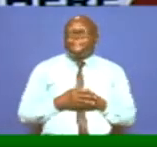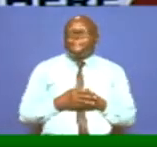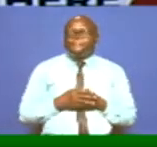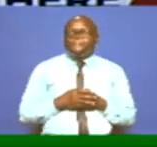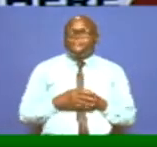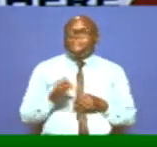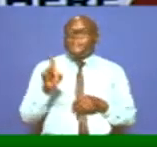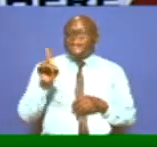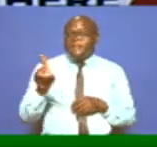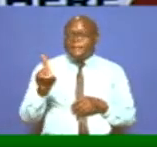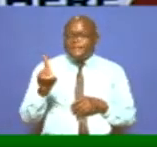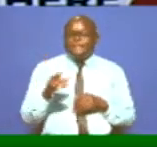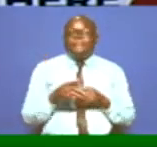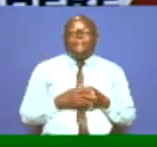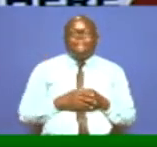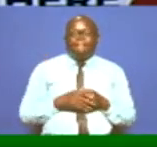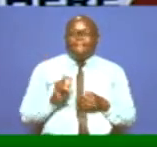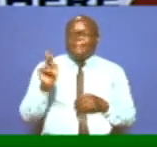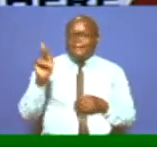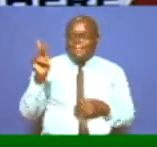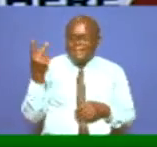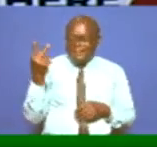D.